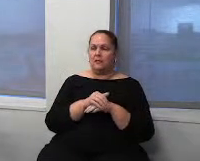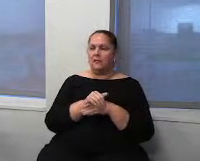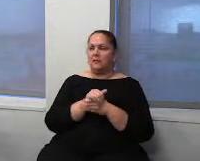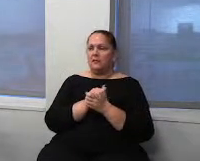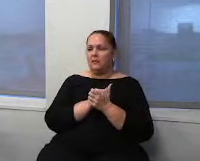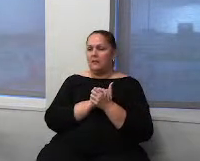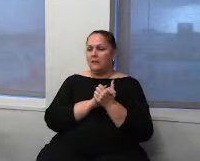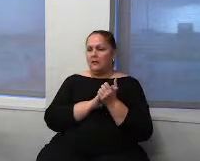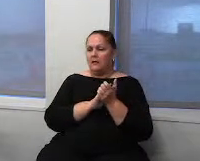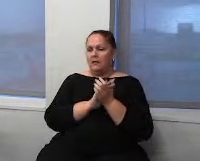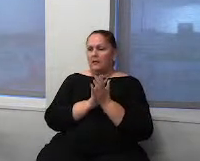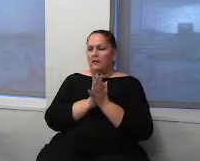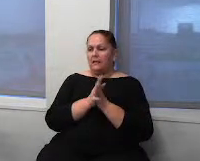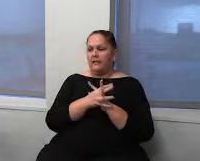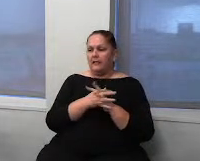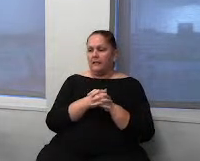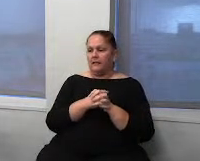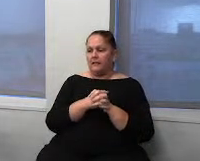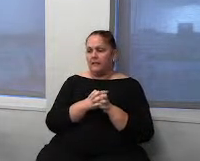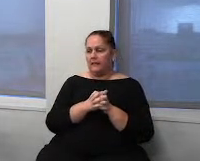a little bit.